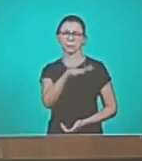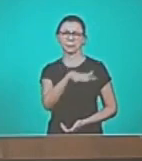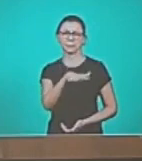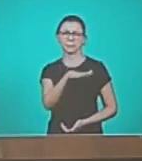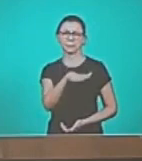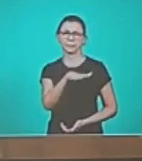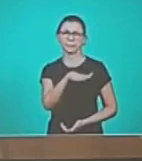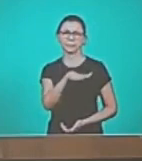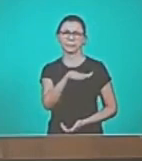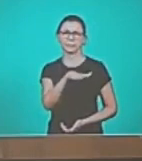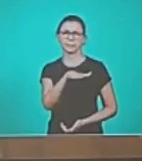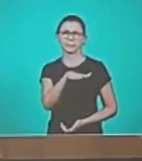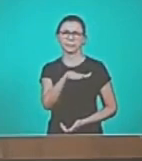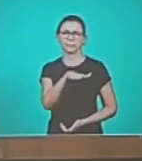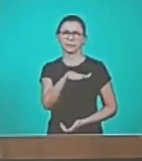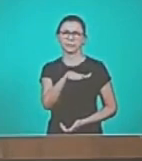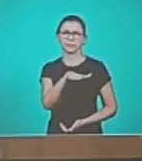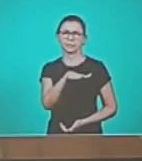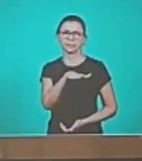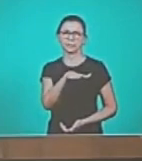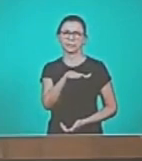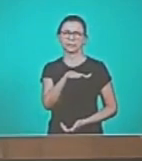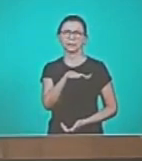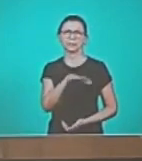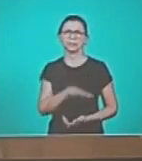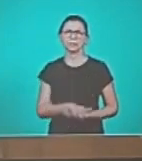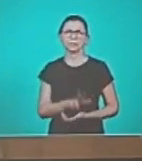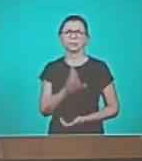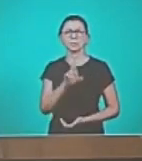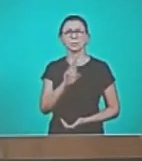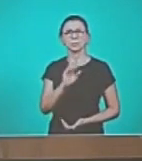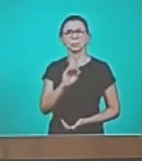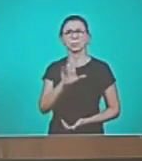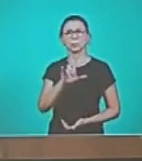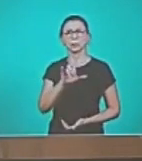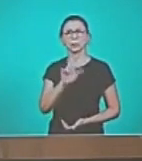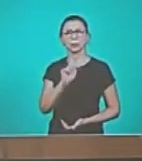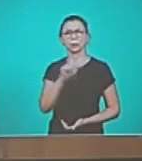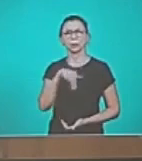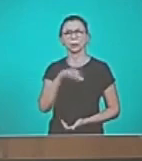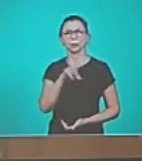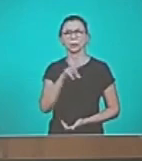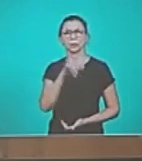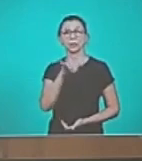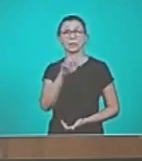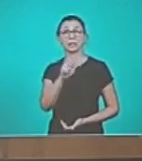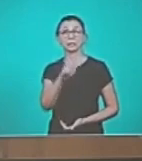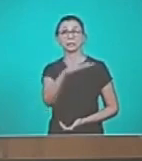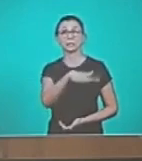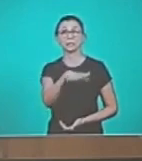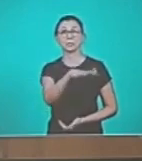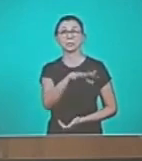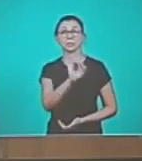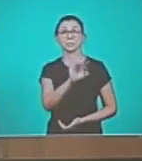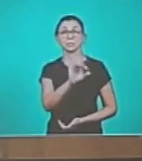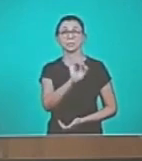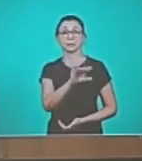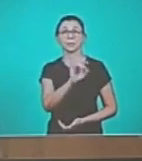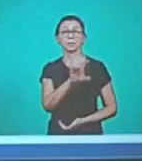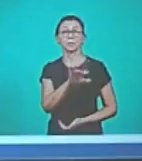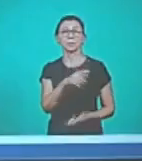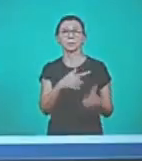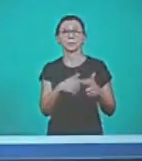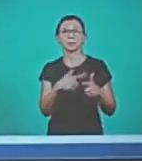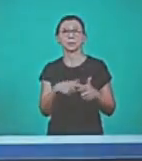region that is here, Holândia, this region is a region that, for me, it's very special